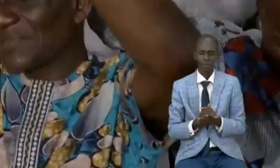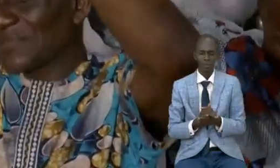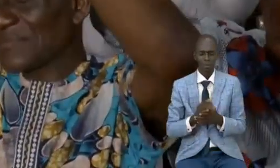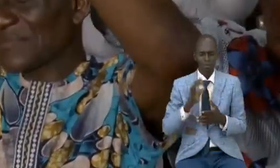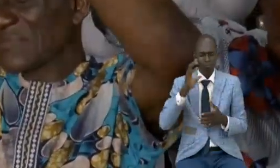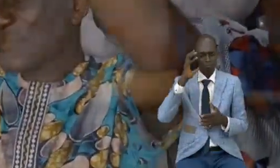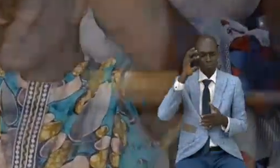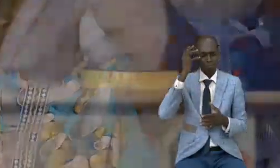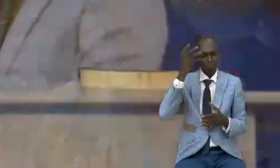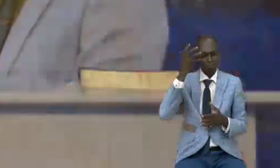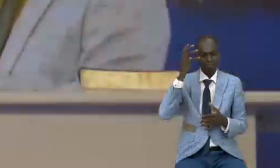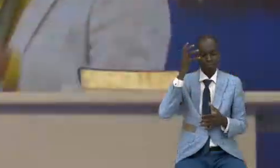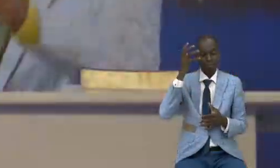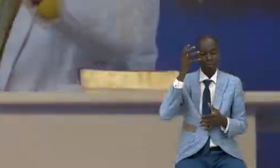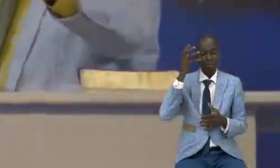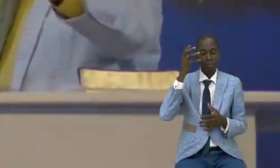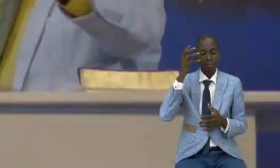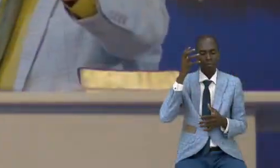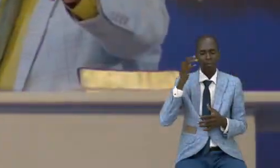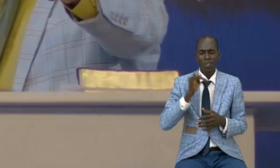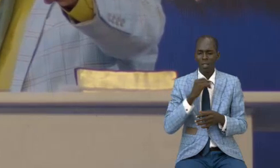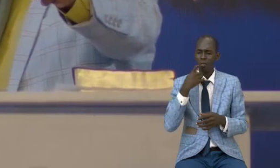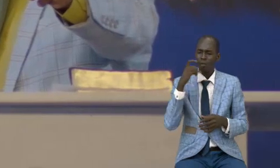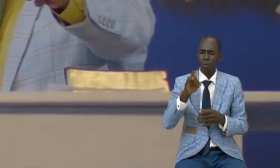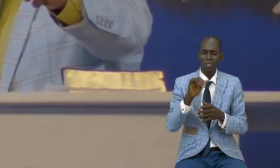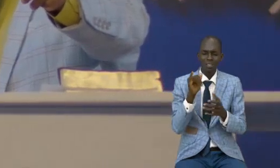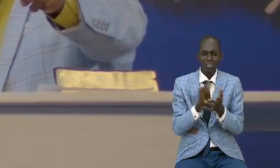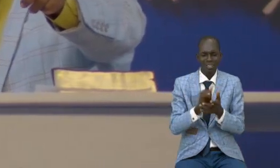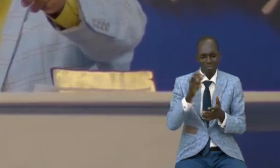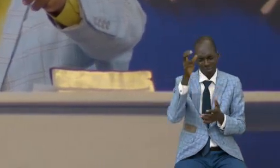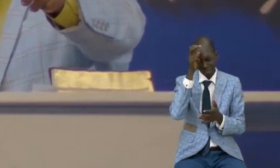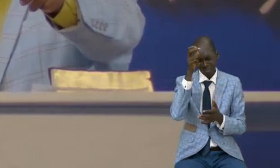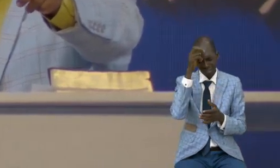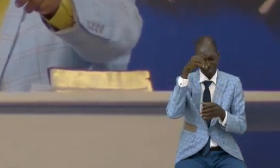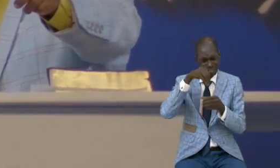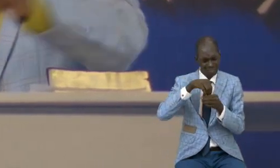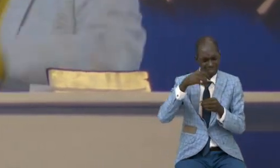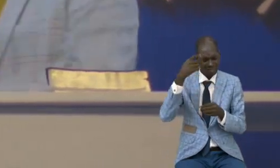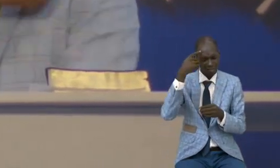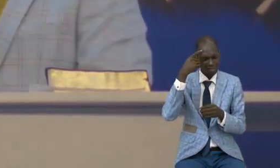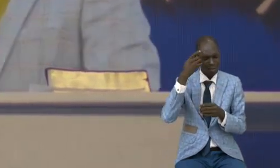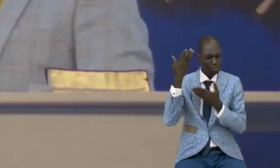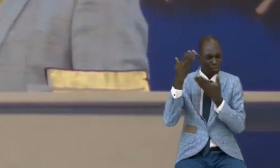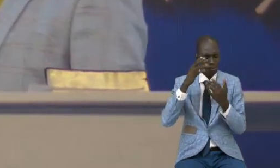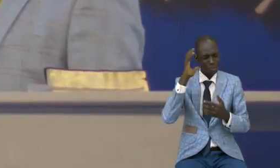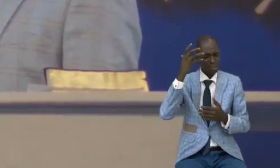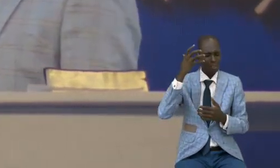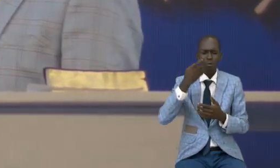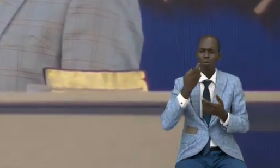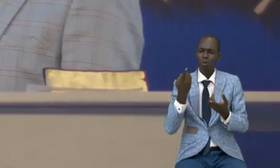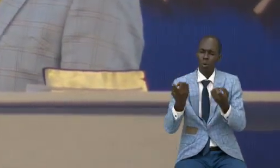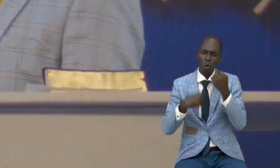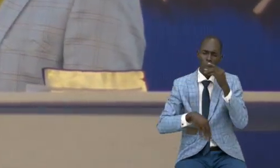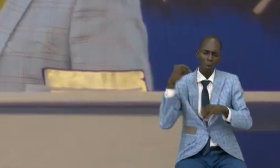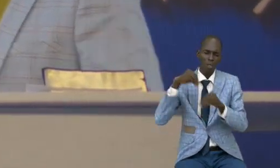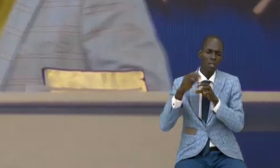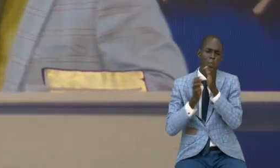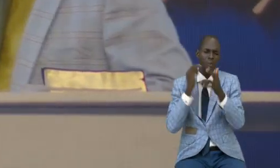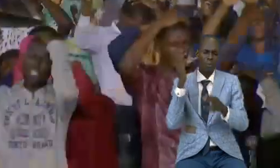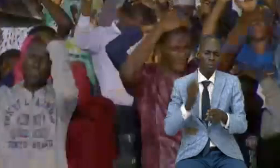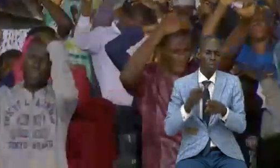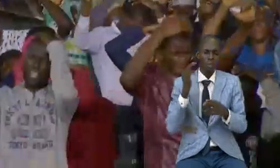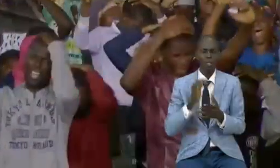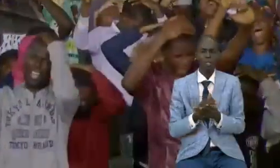Insanity, madness, I command that demon of madness, come out in Jesus'